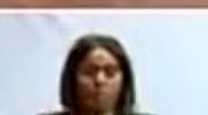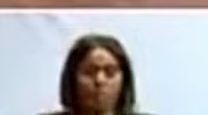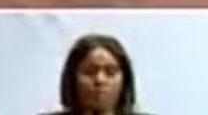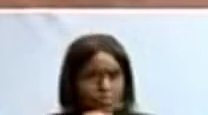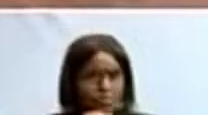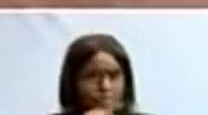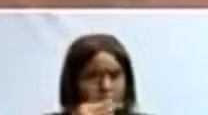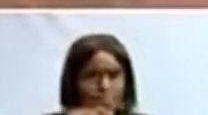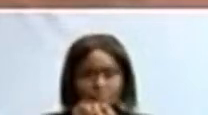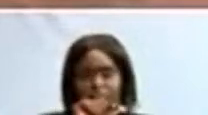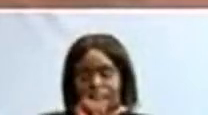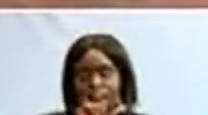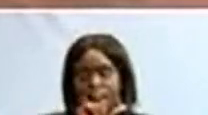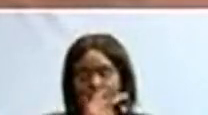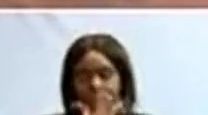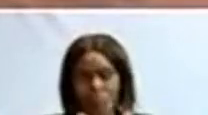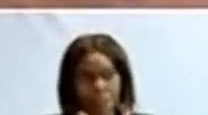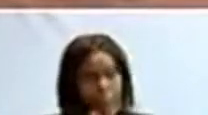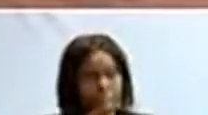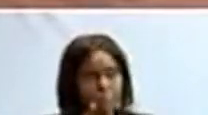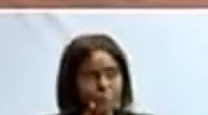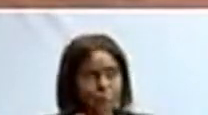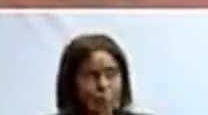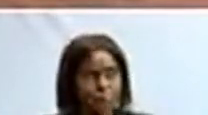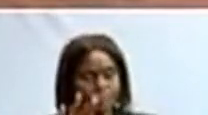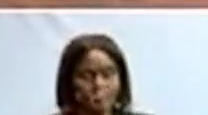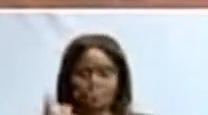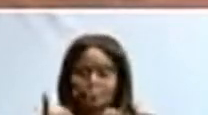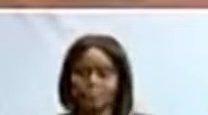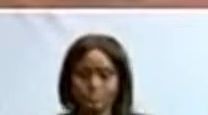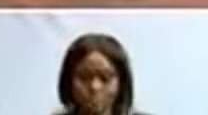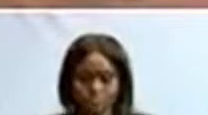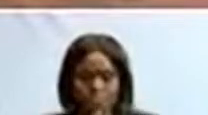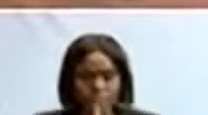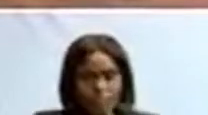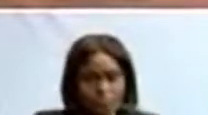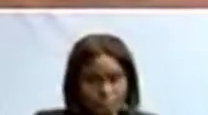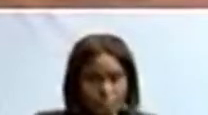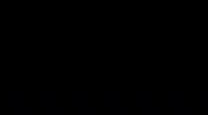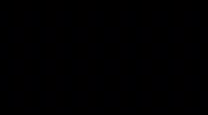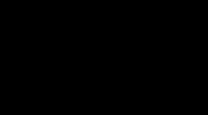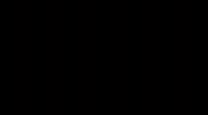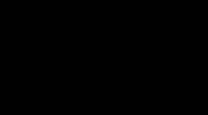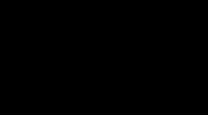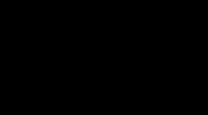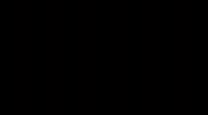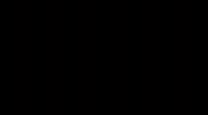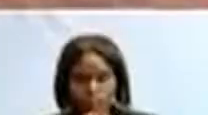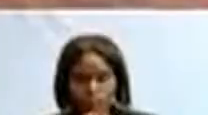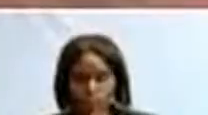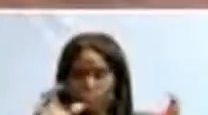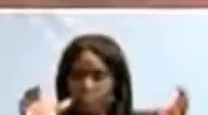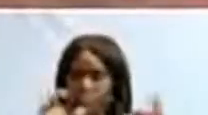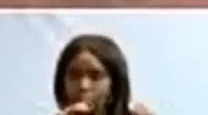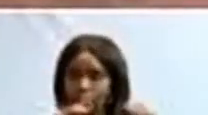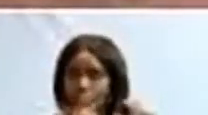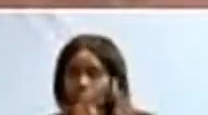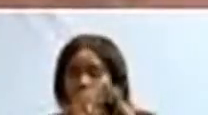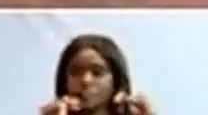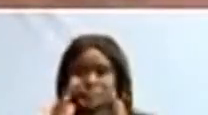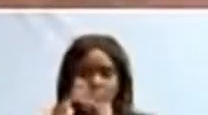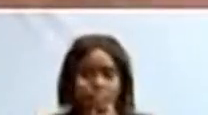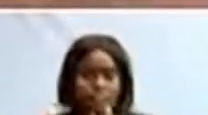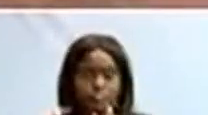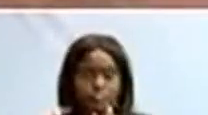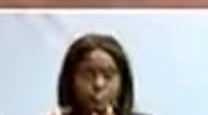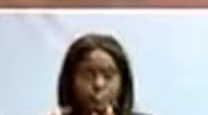of 2023 on a periodic maintenance on the council house.